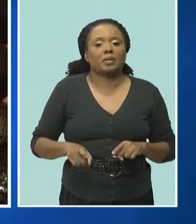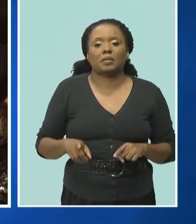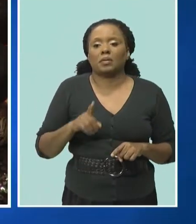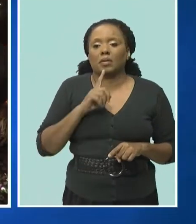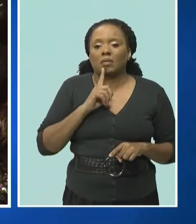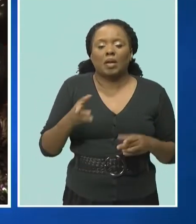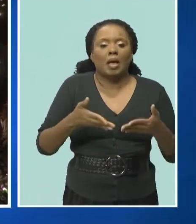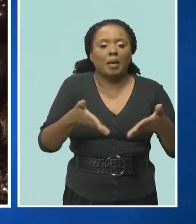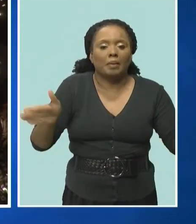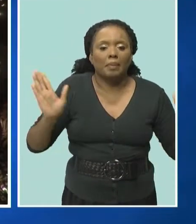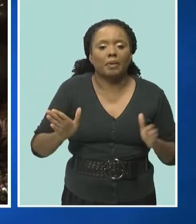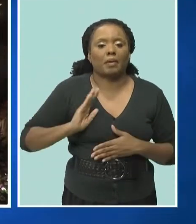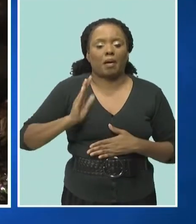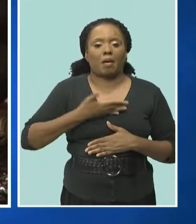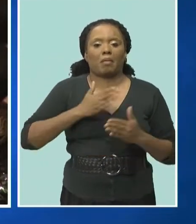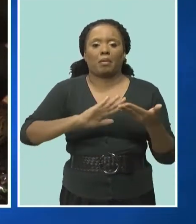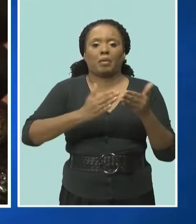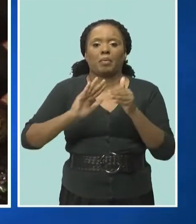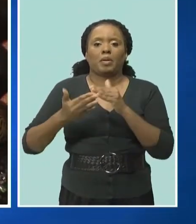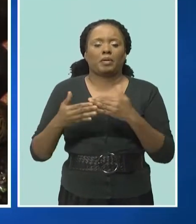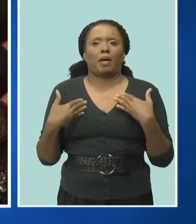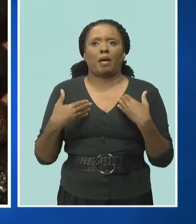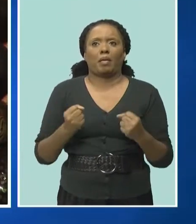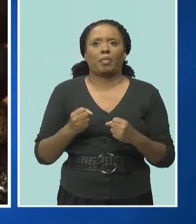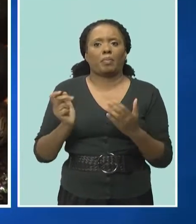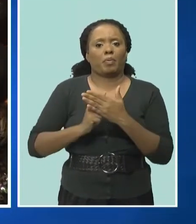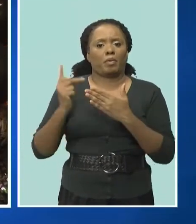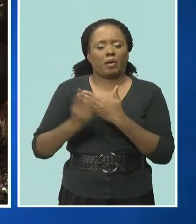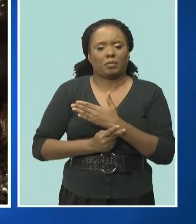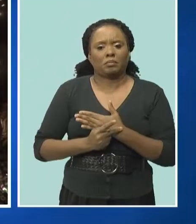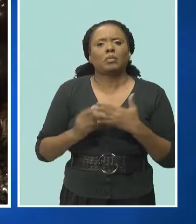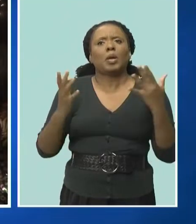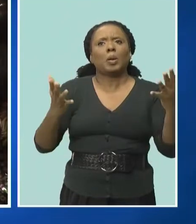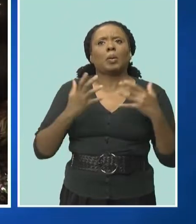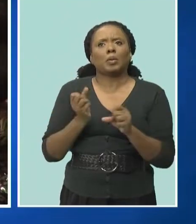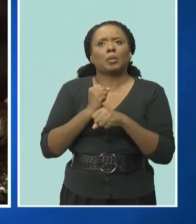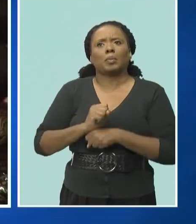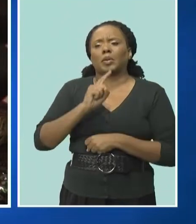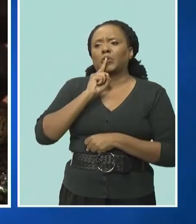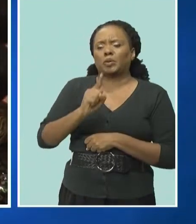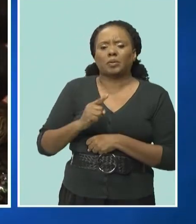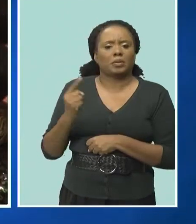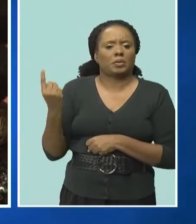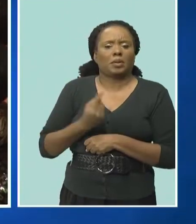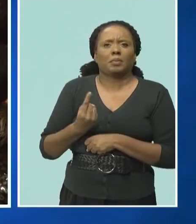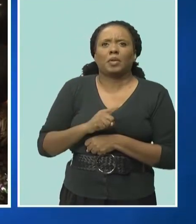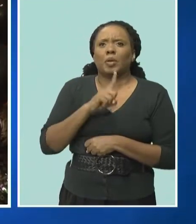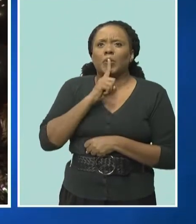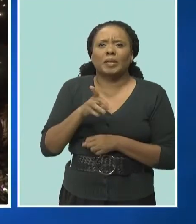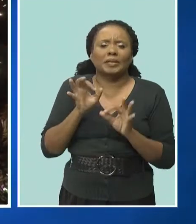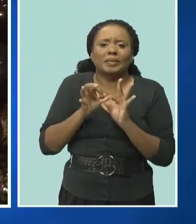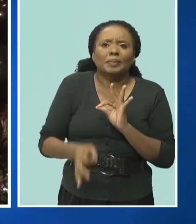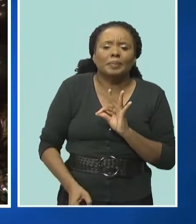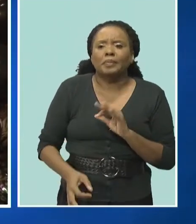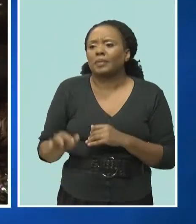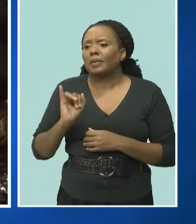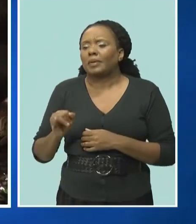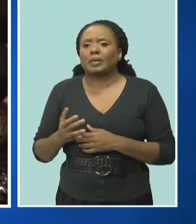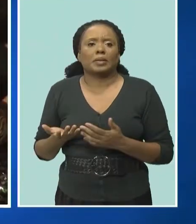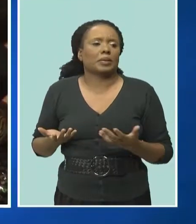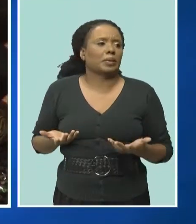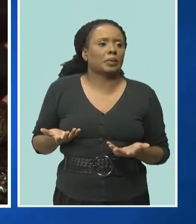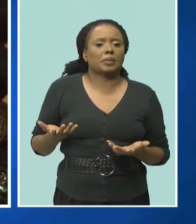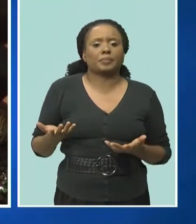health programs, and secondly, to ensure that something as basic as a call